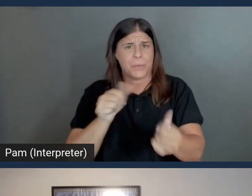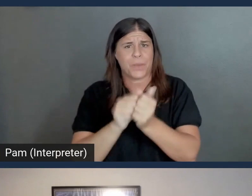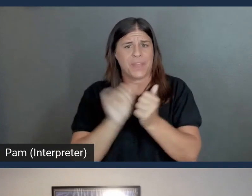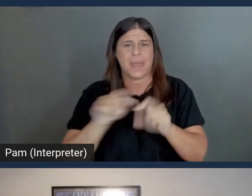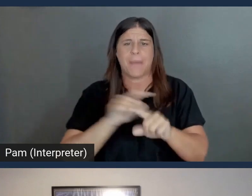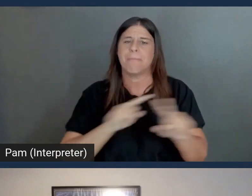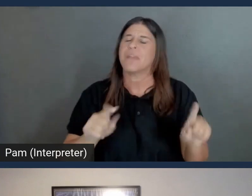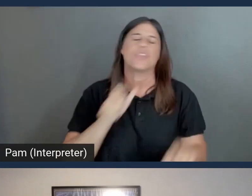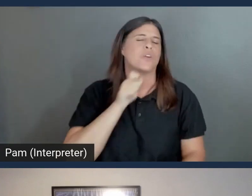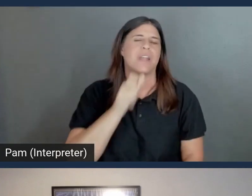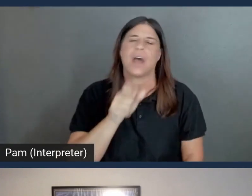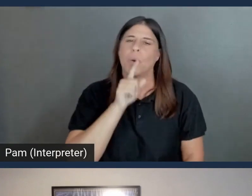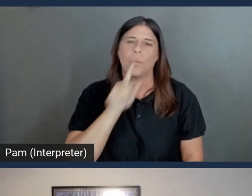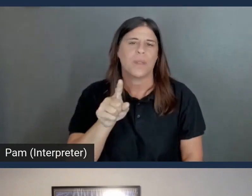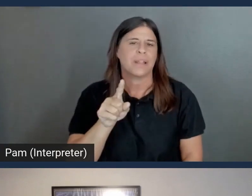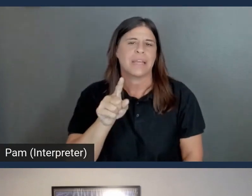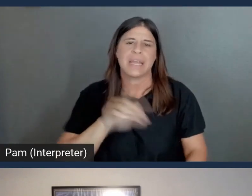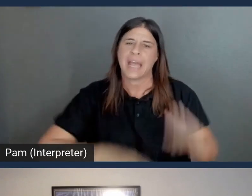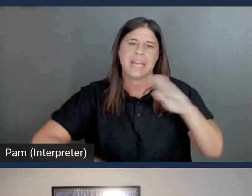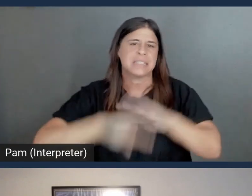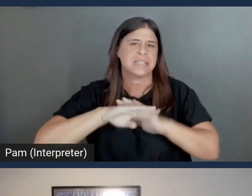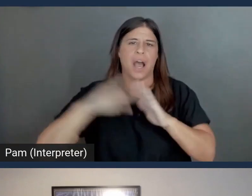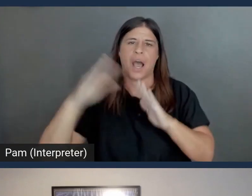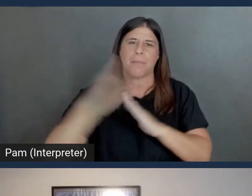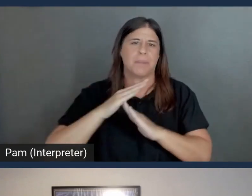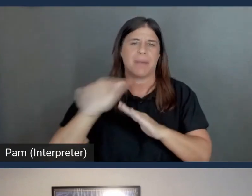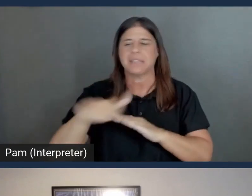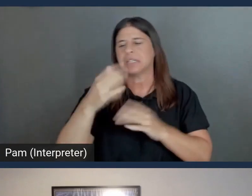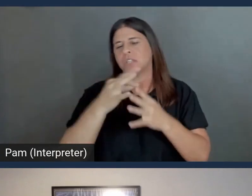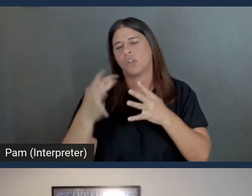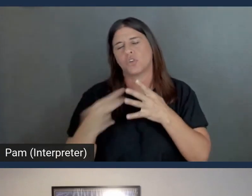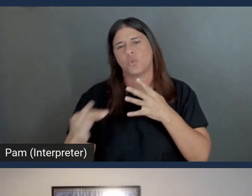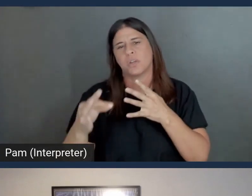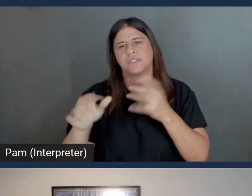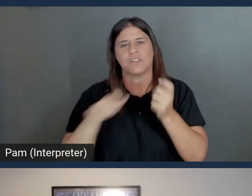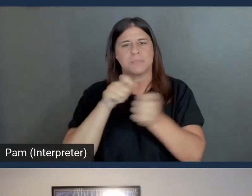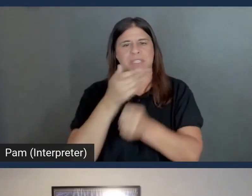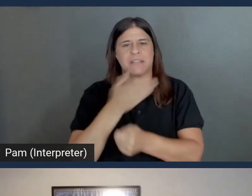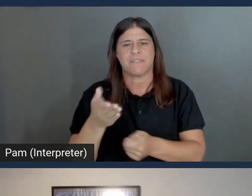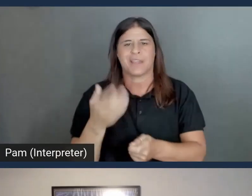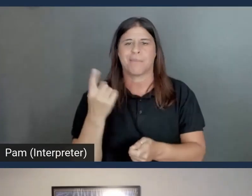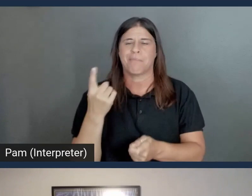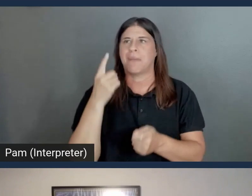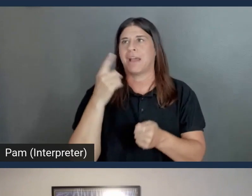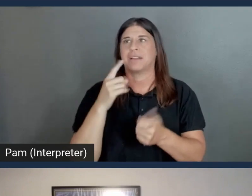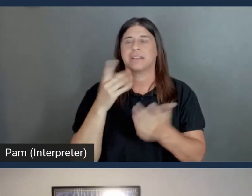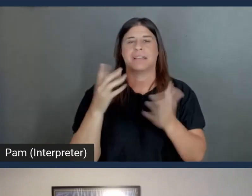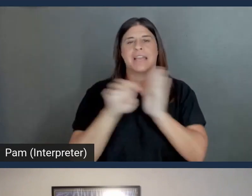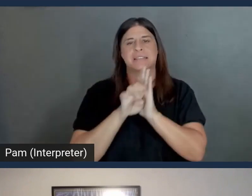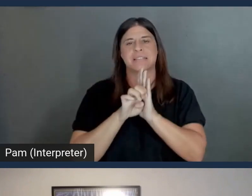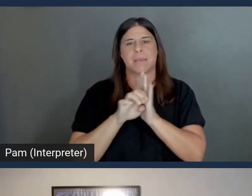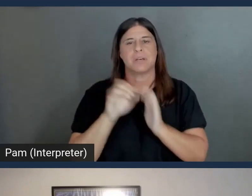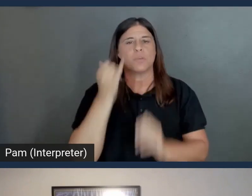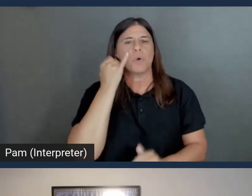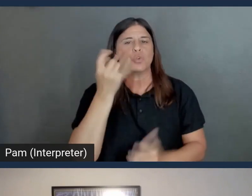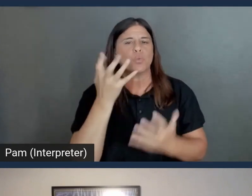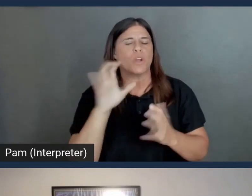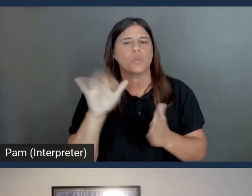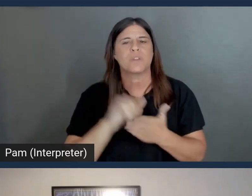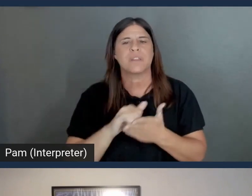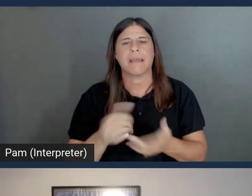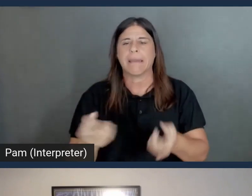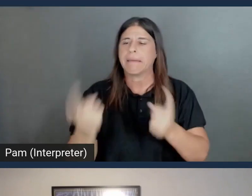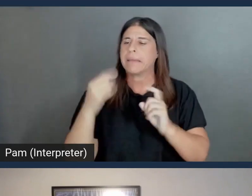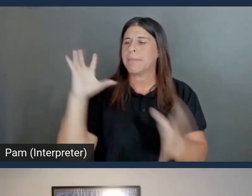they're not necessarily as optimized as some other choices for certain types of questions. The one I always kind of see is, if you wanted to do something like, give me the total